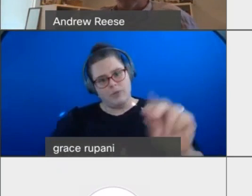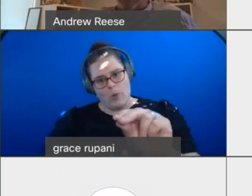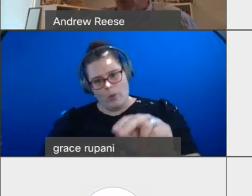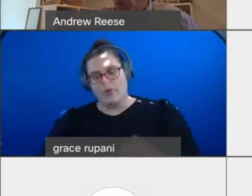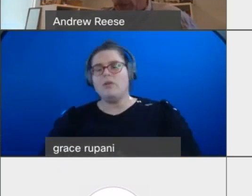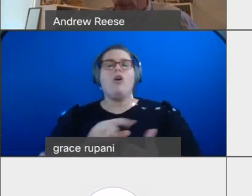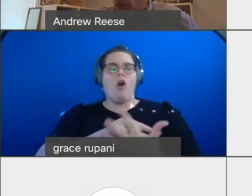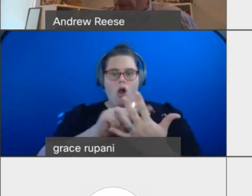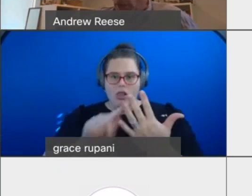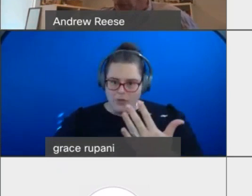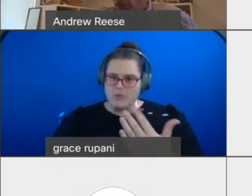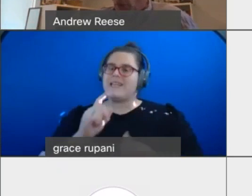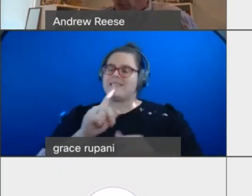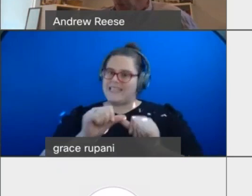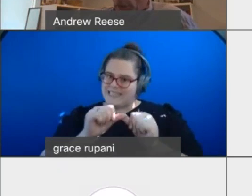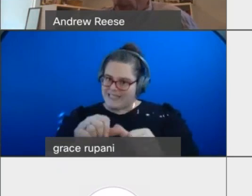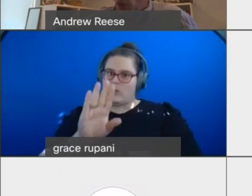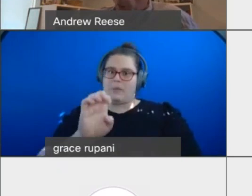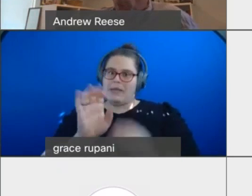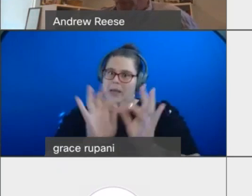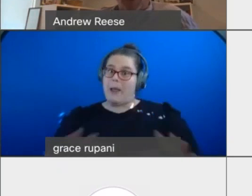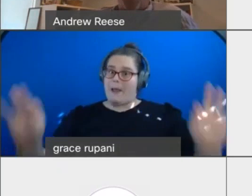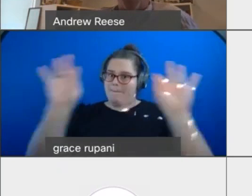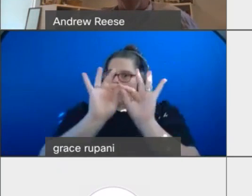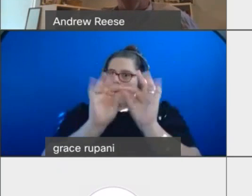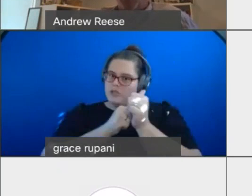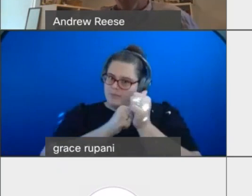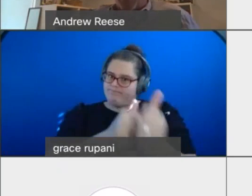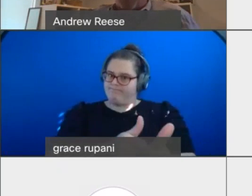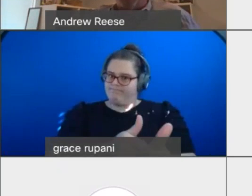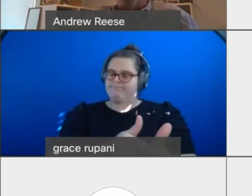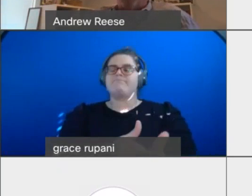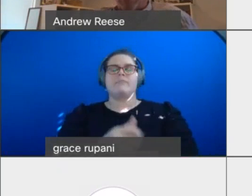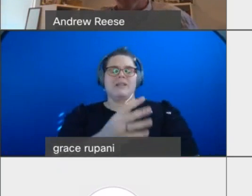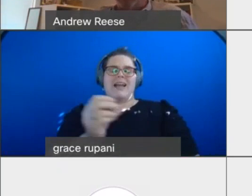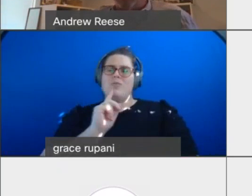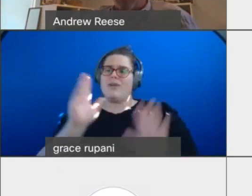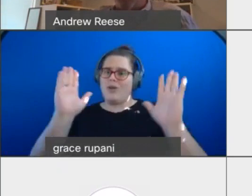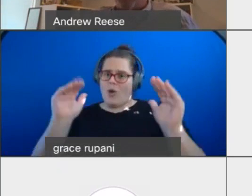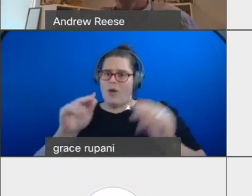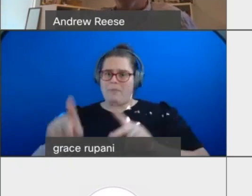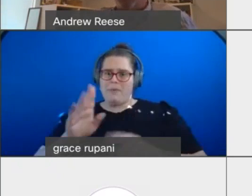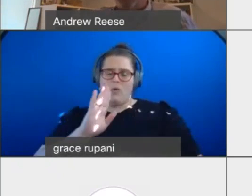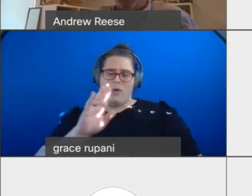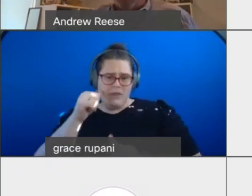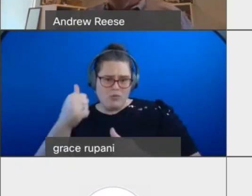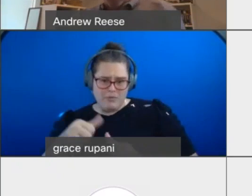to be essential. And so I just really hope that people will be reminded to follow